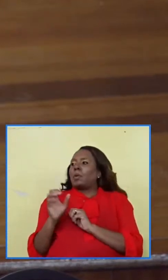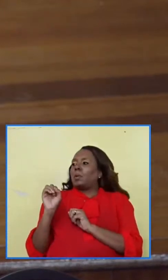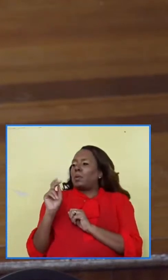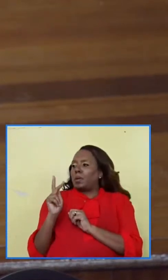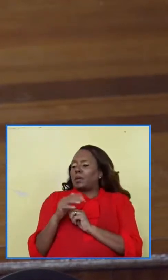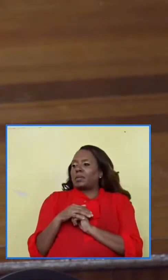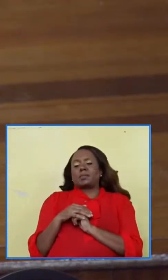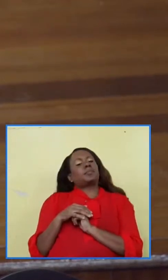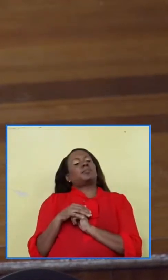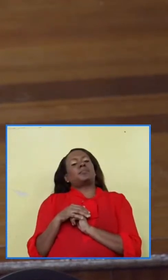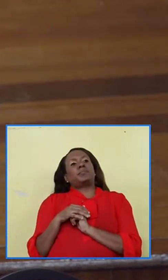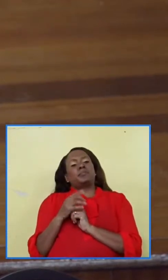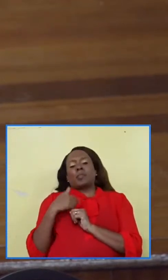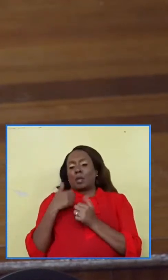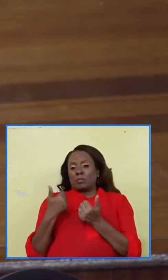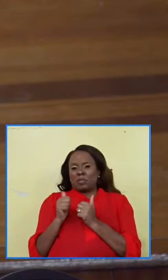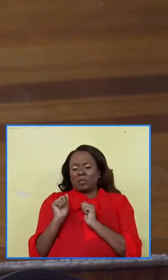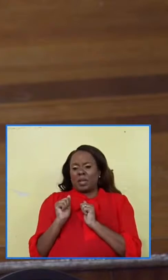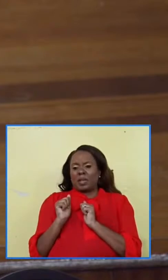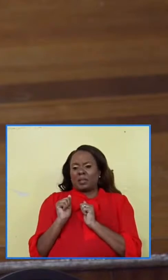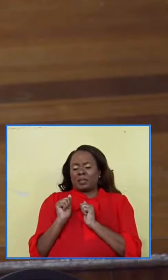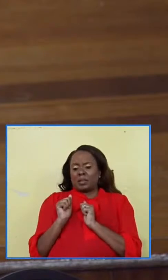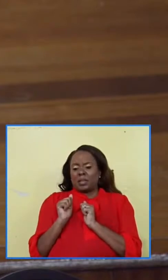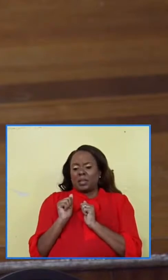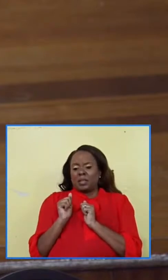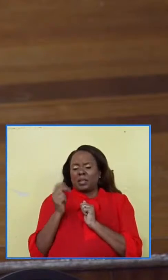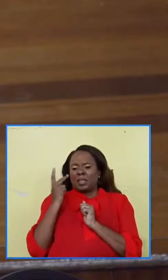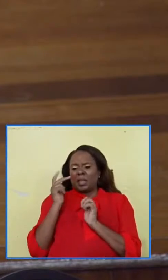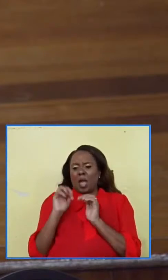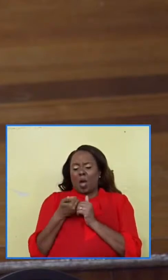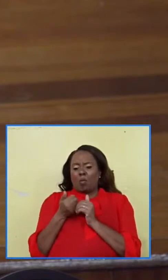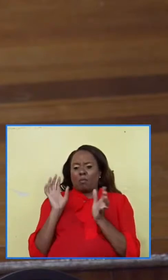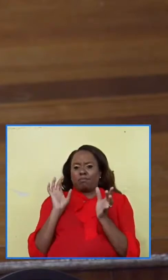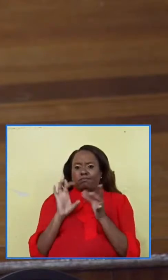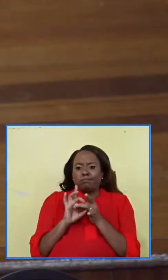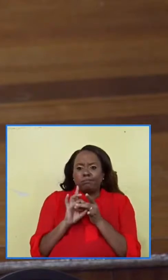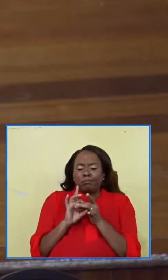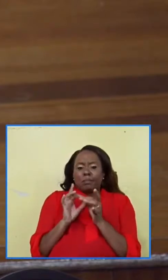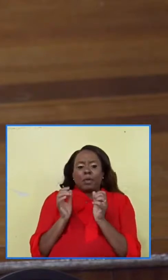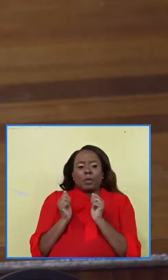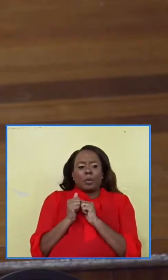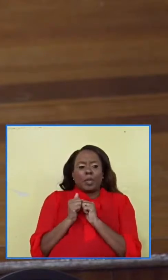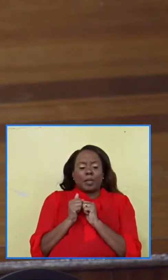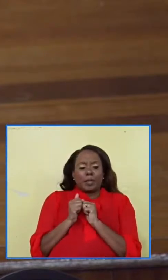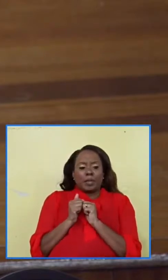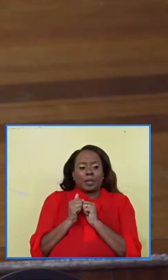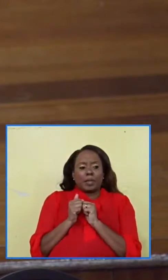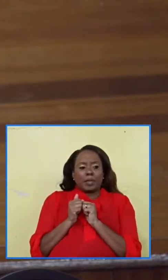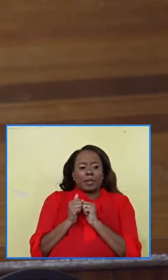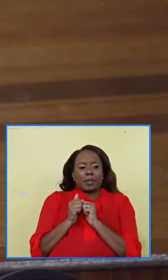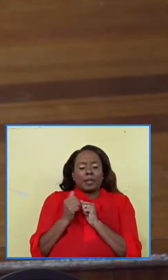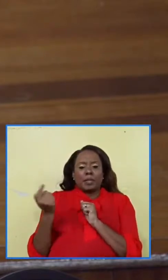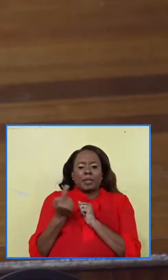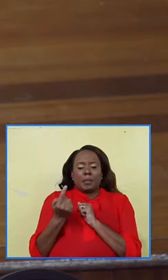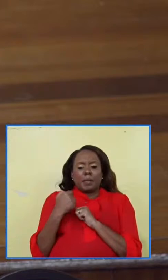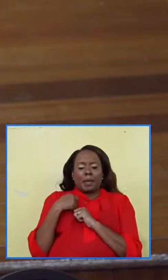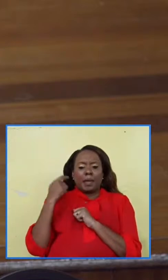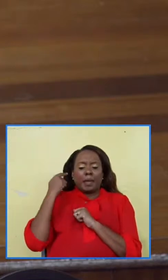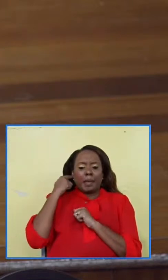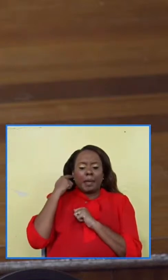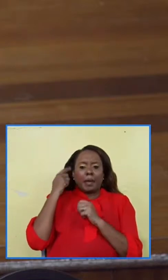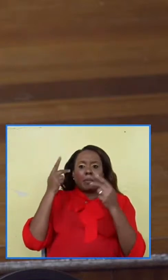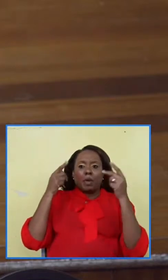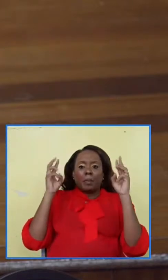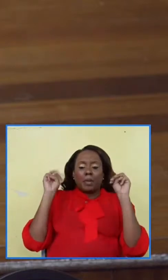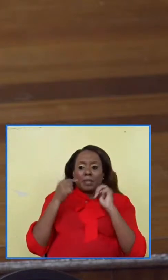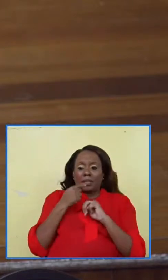trying to relate that back to one of the comments that I heard the Prime Minister said recently,